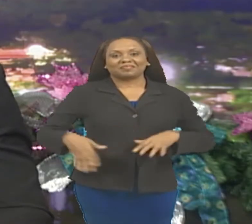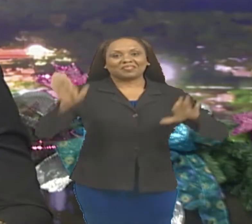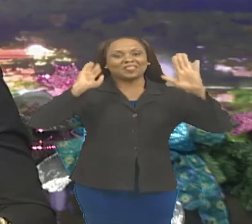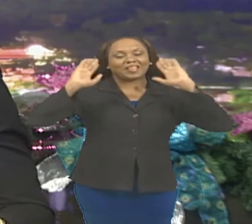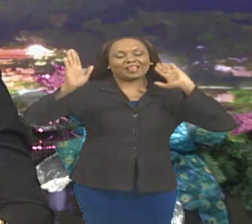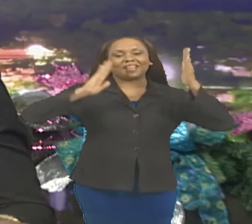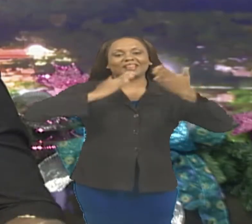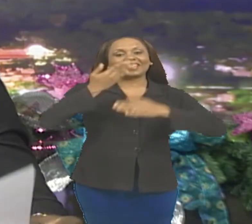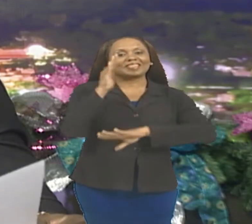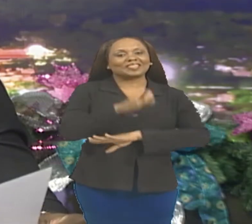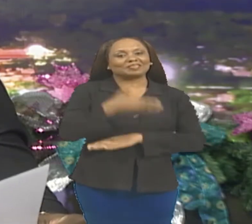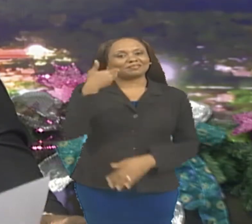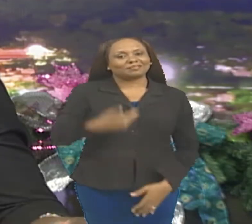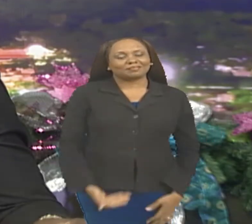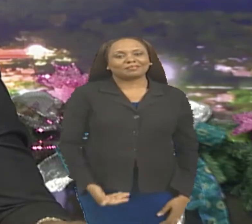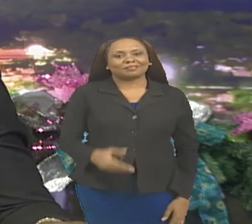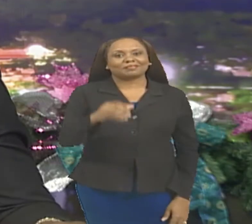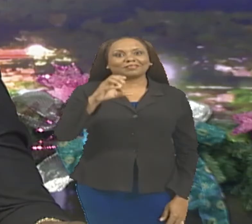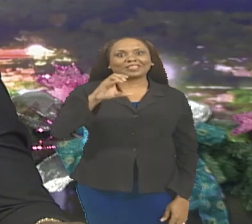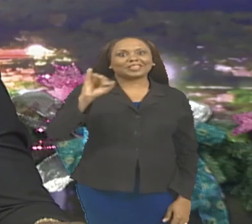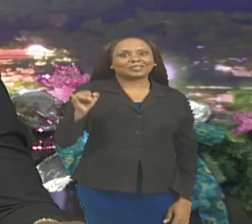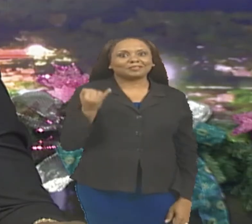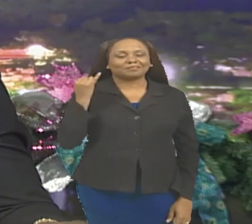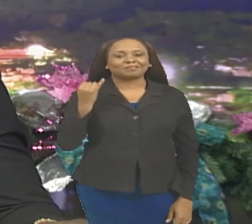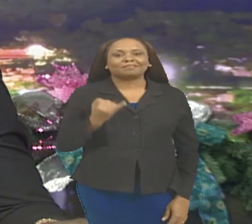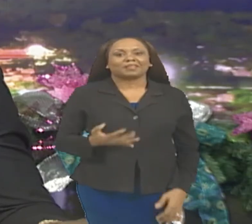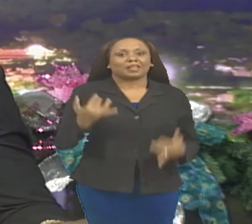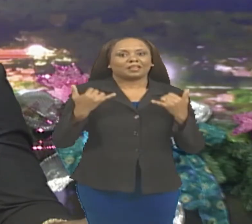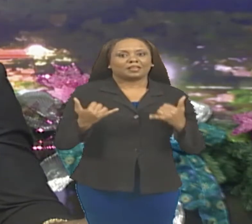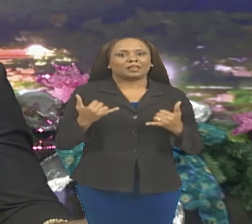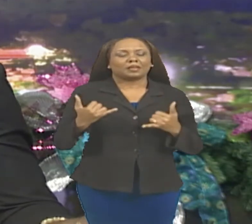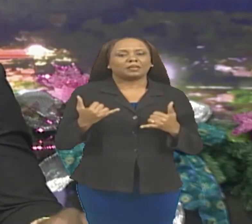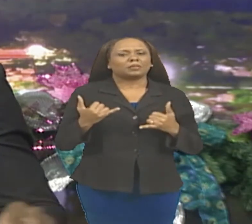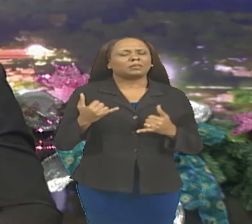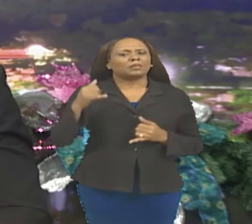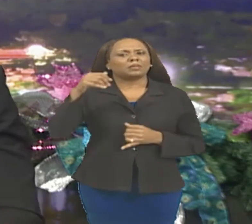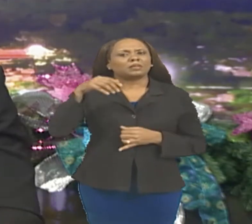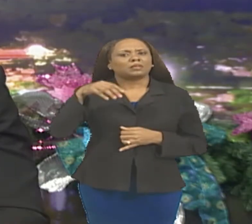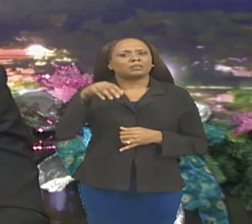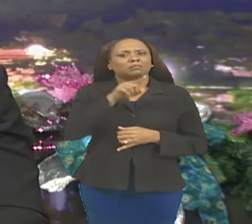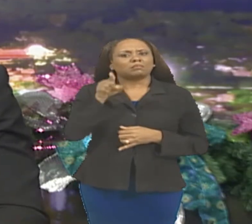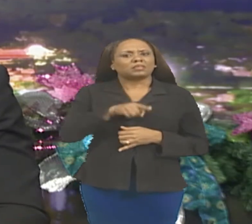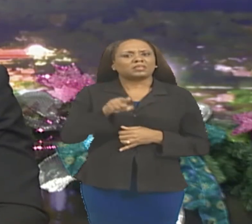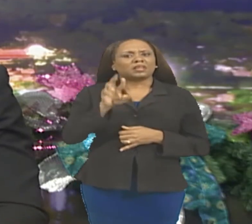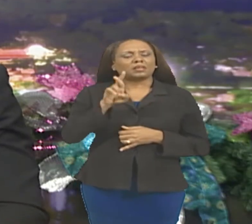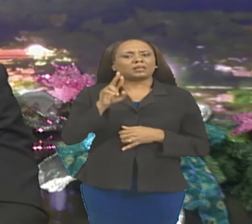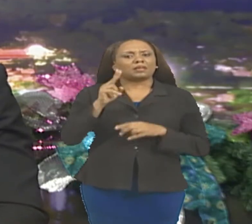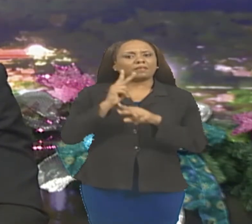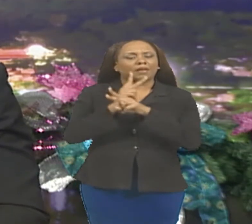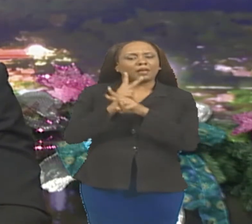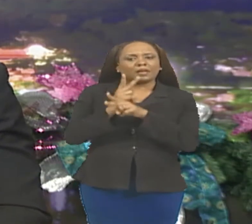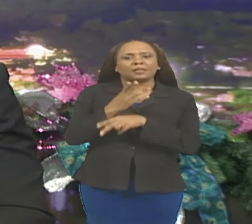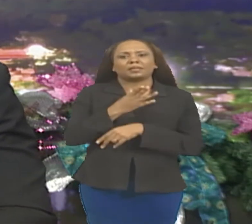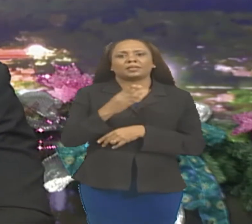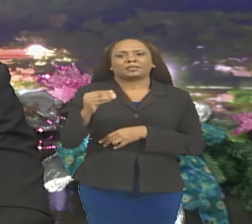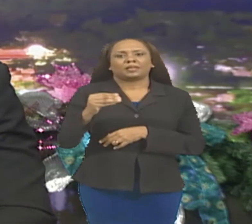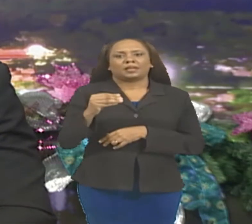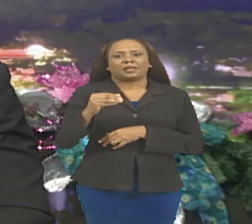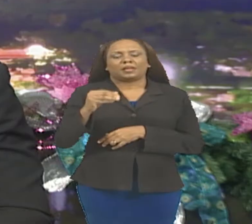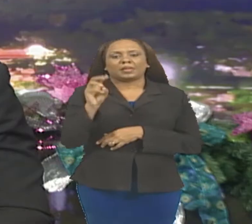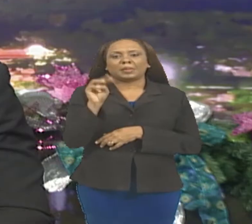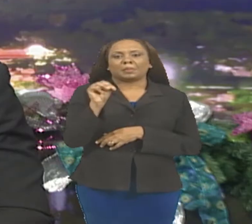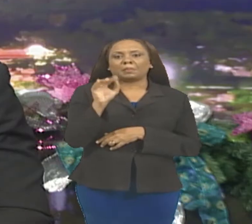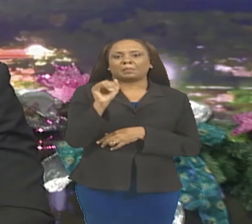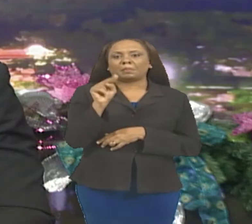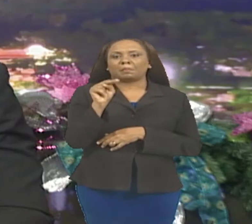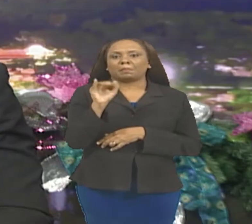Good evening, I'm Shane Jones, leading the news at 7. A threatened work stoppage by public service vehicle operators